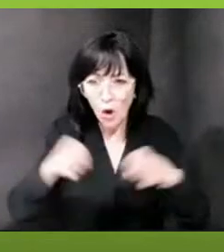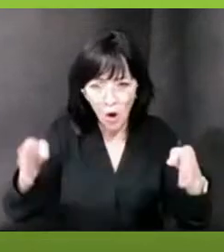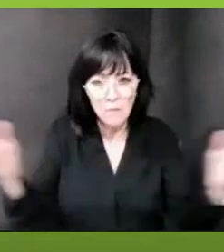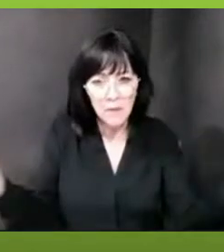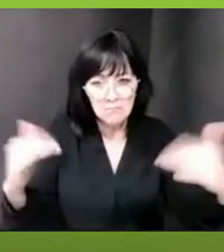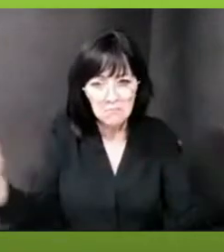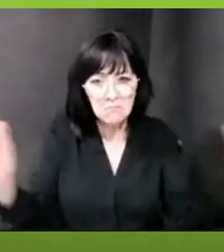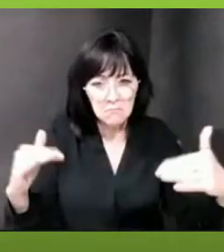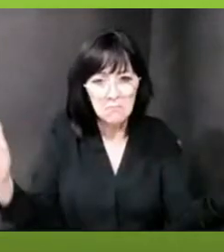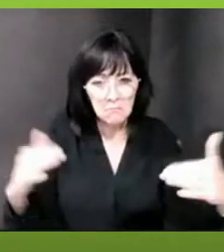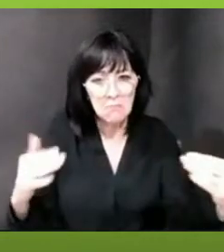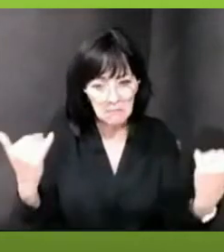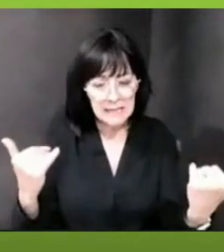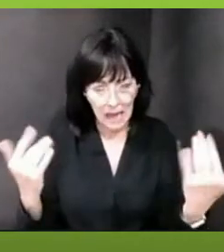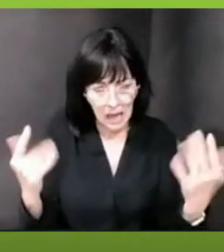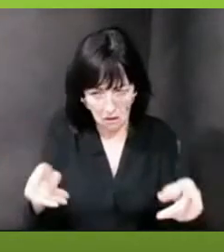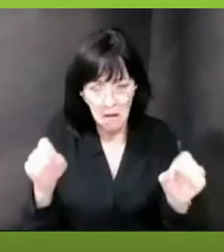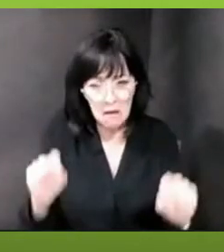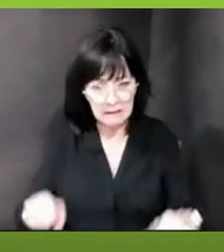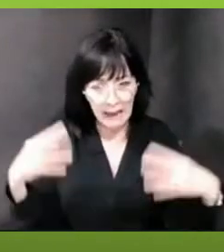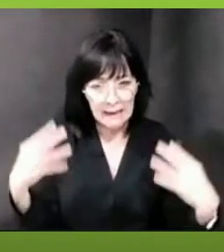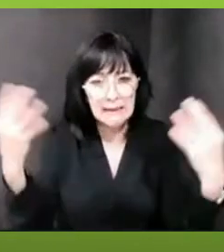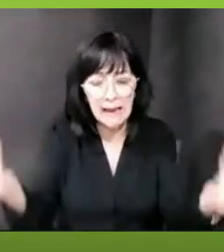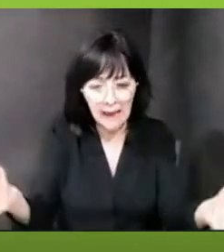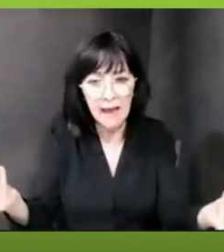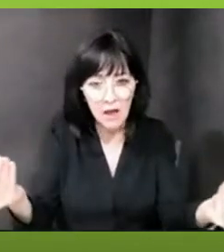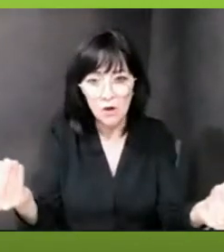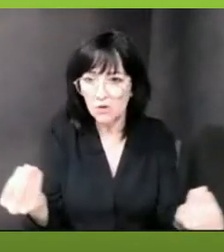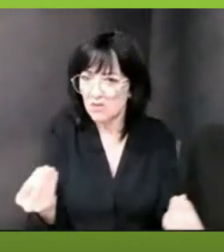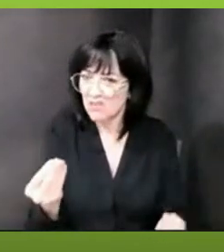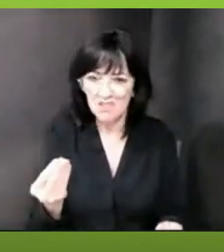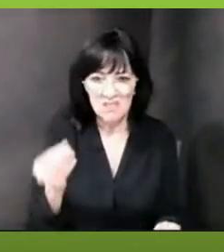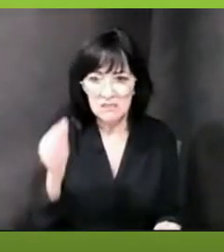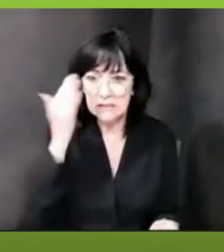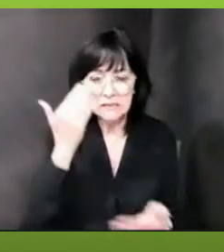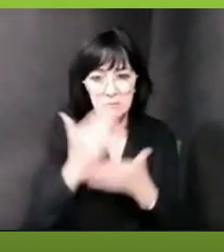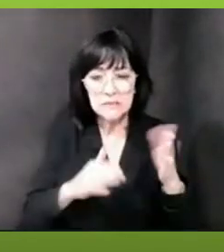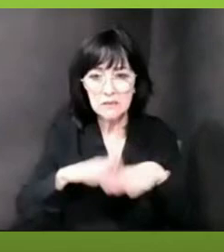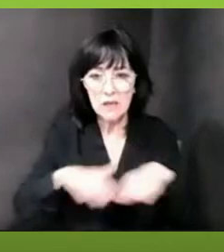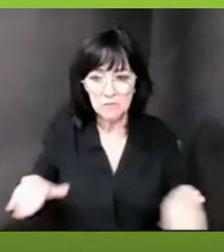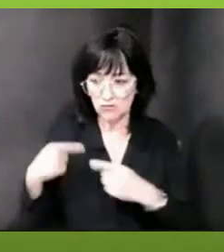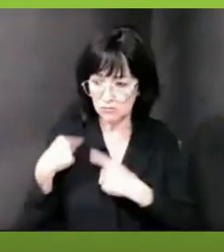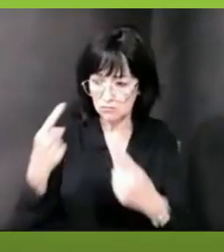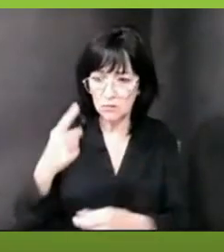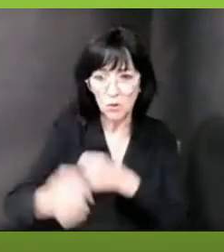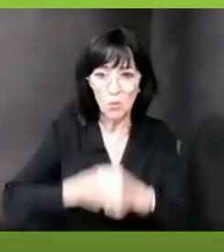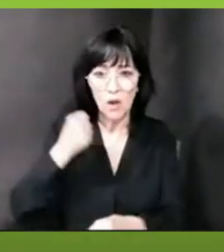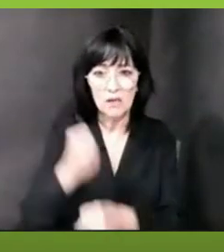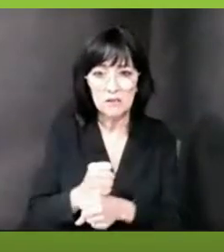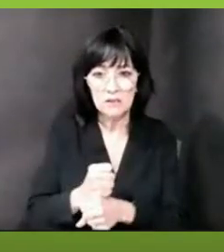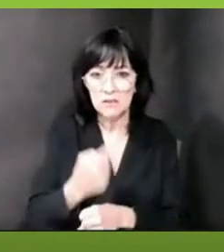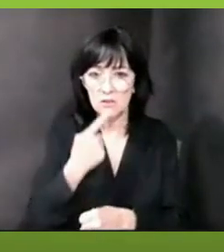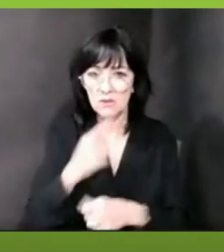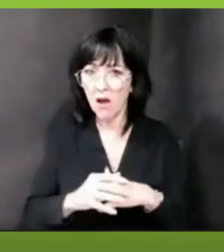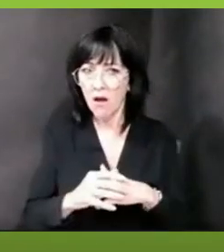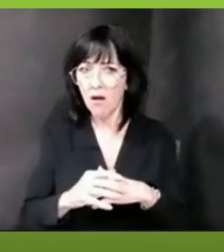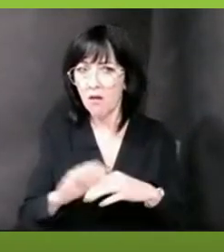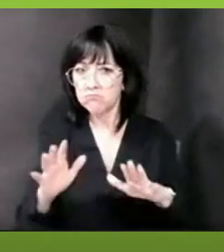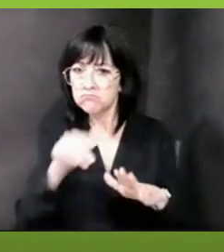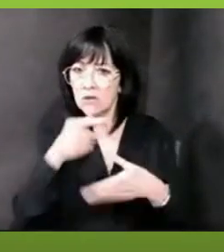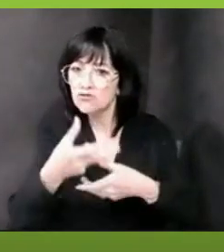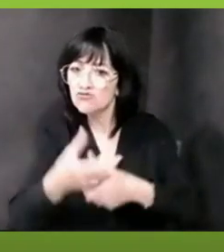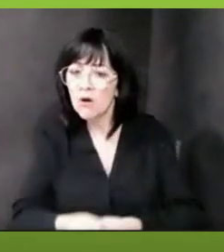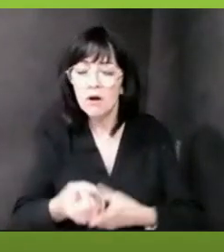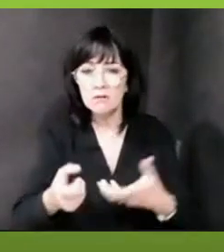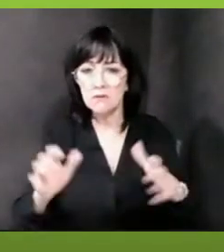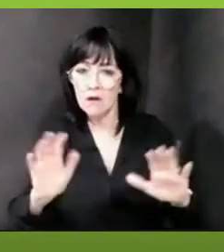leave the house. It's almost like they've been inside for a year and they don't want to go back out. We've seen kids that are